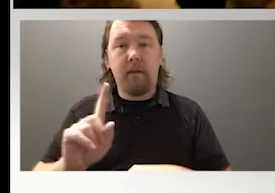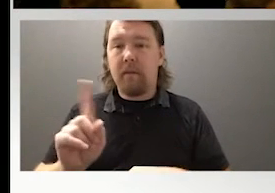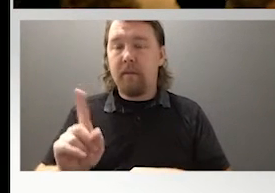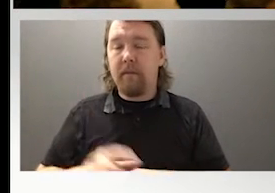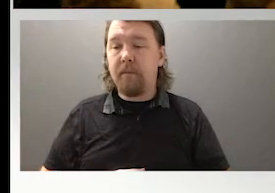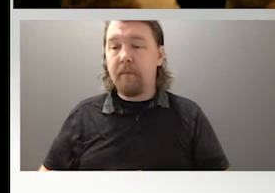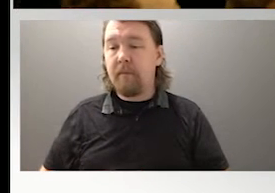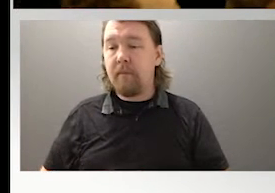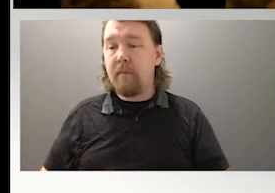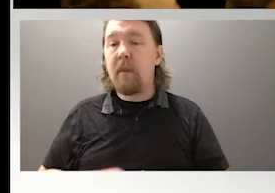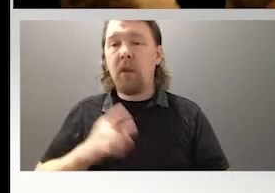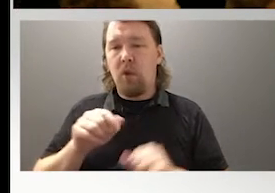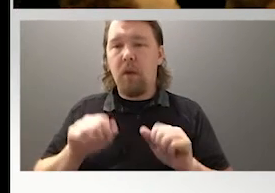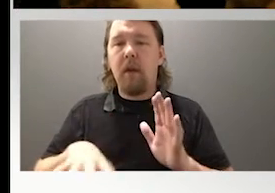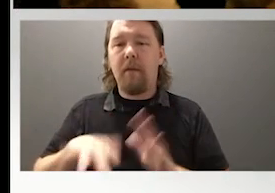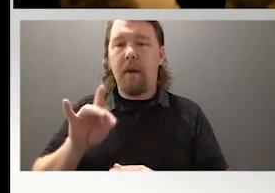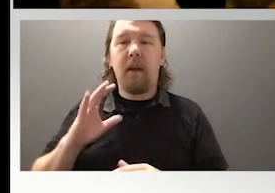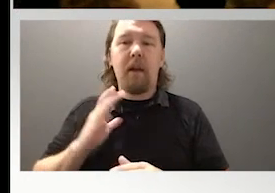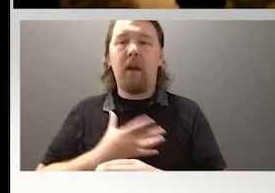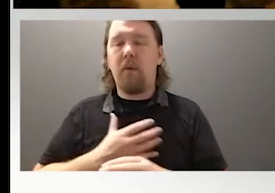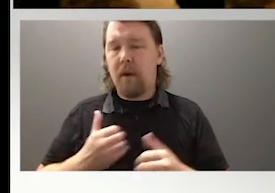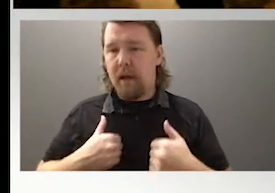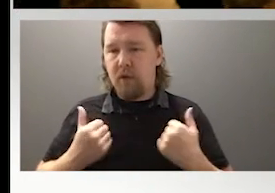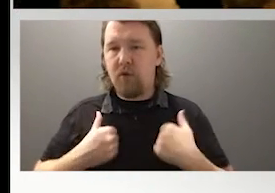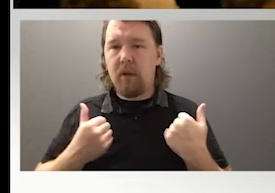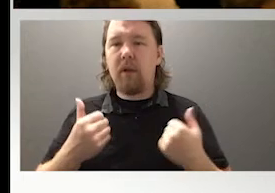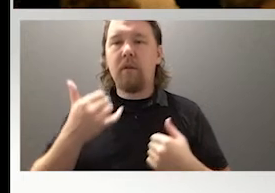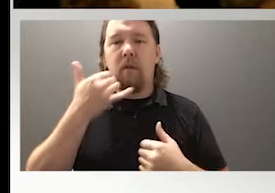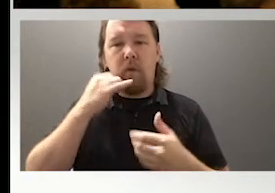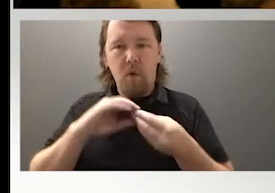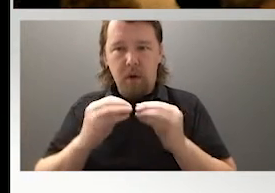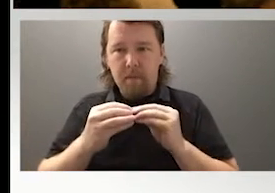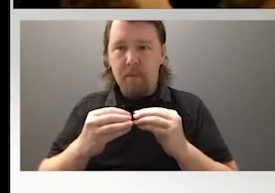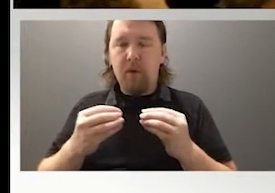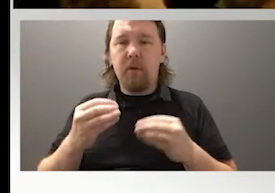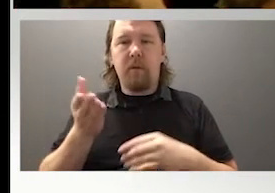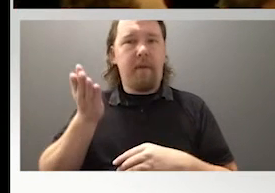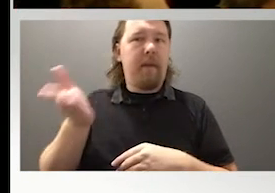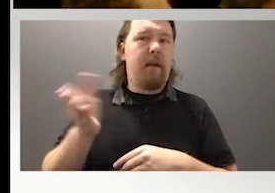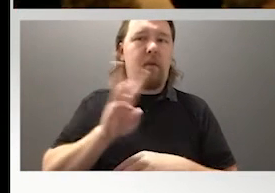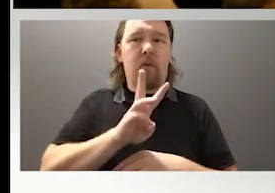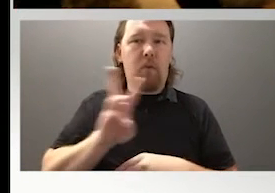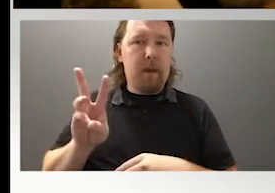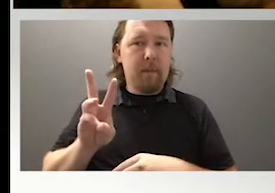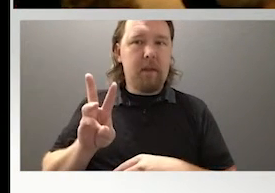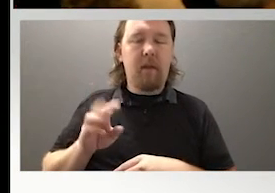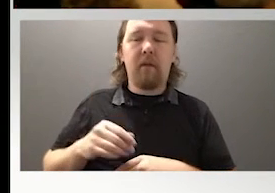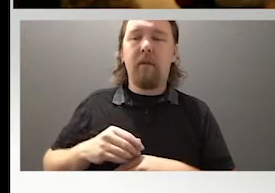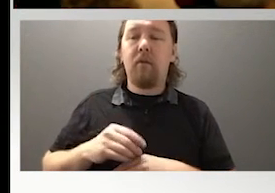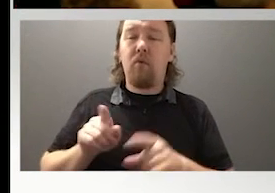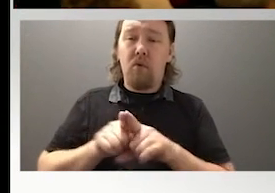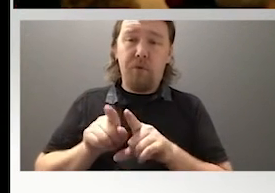And you can find our addresses, and you can find telephone numbers on our website, and it'll also tell